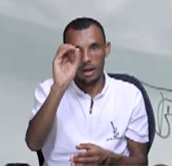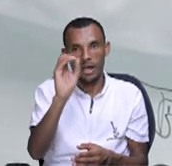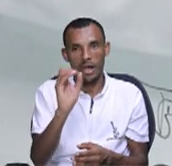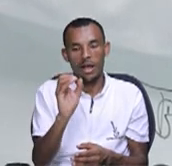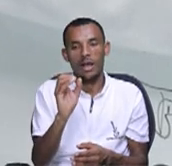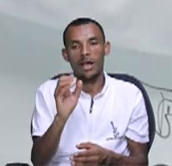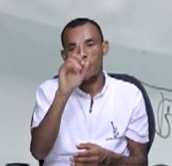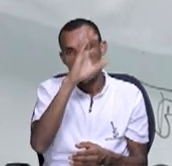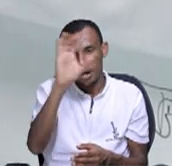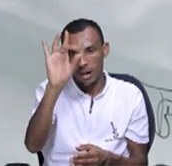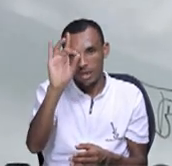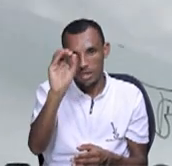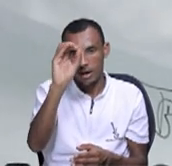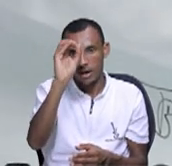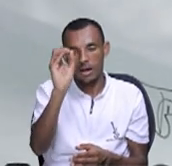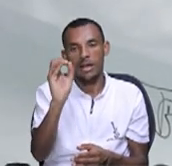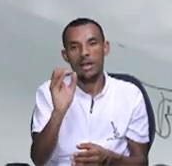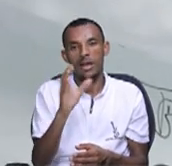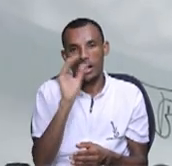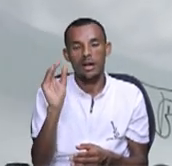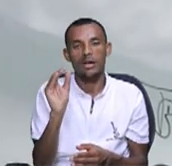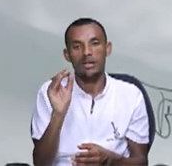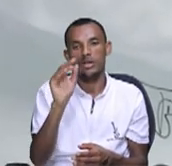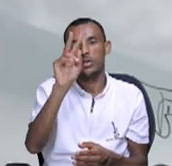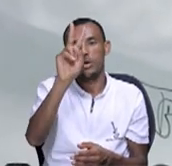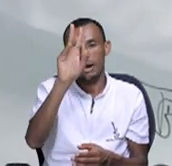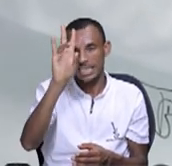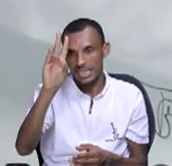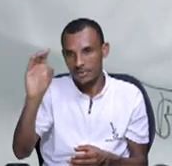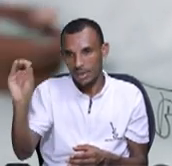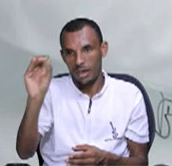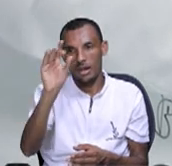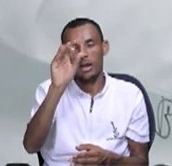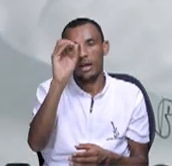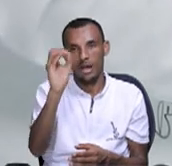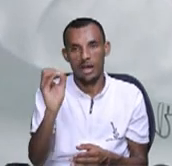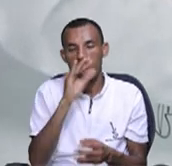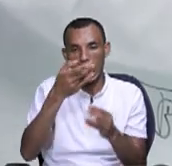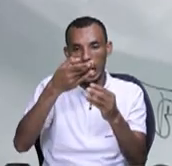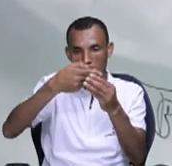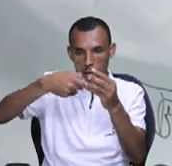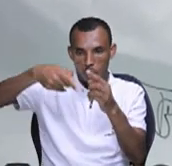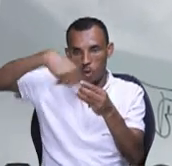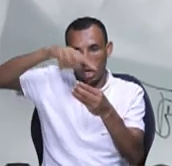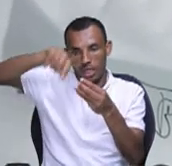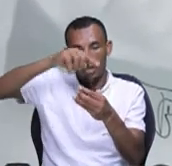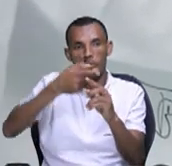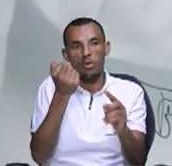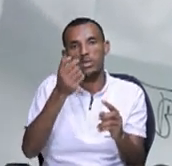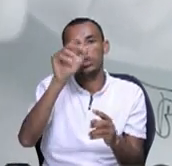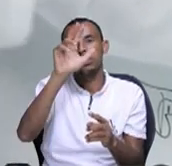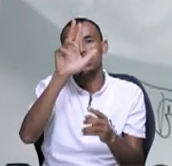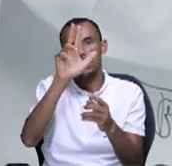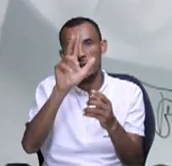here 180 degree, and also here 270 degree, and rotate from the initial position here